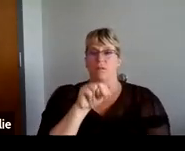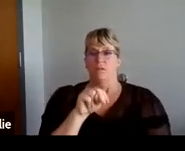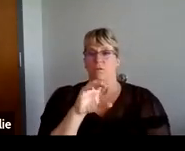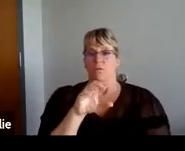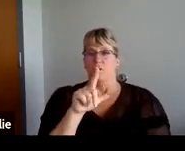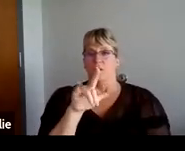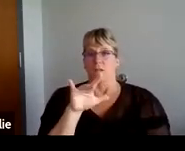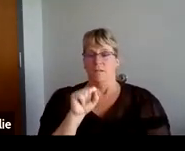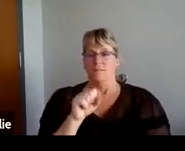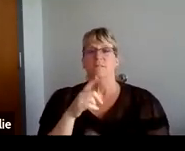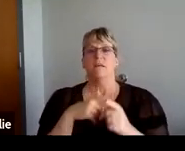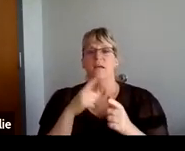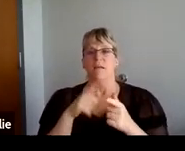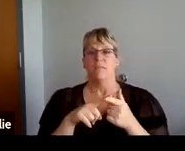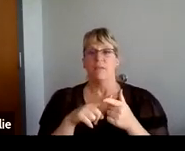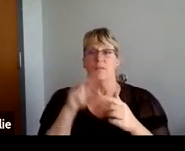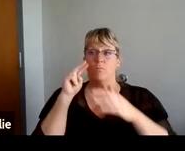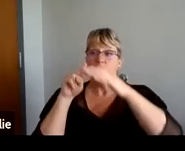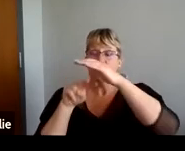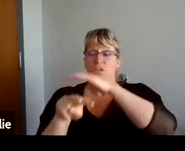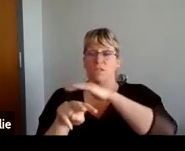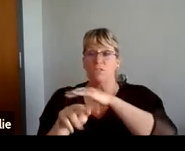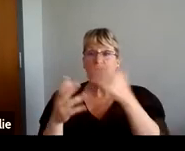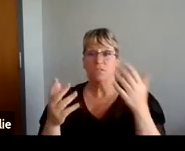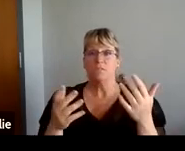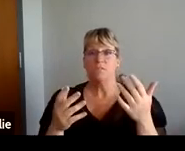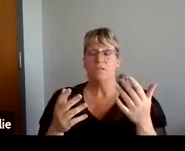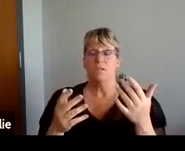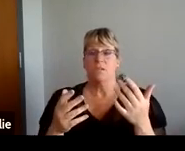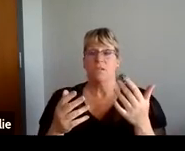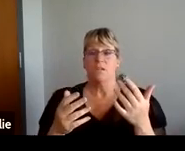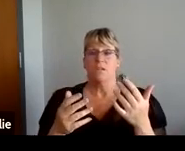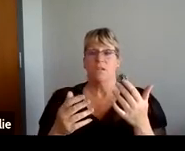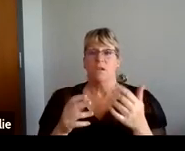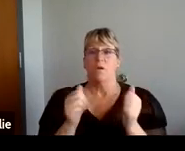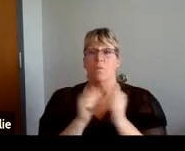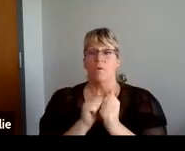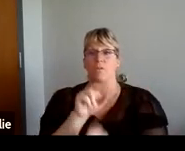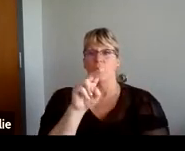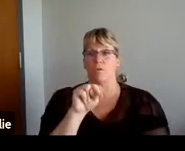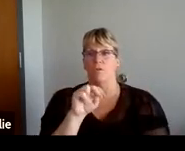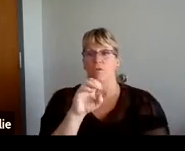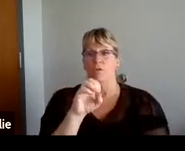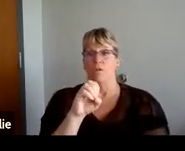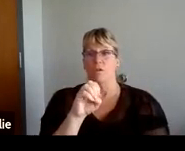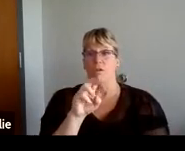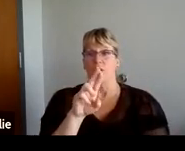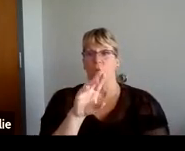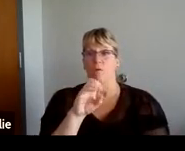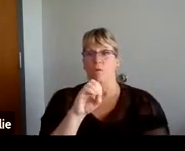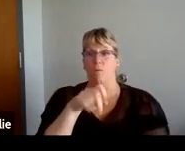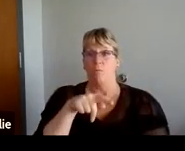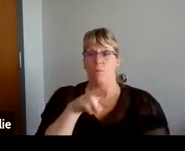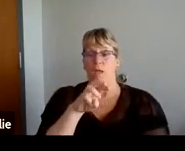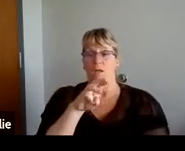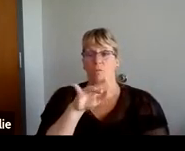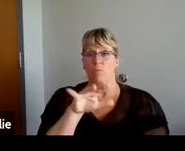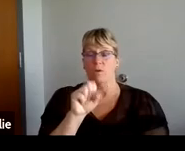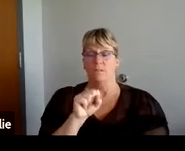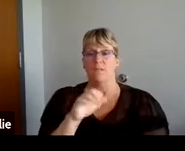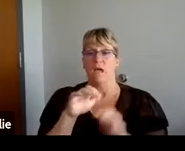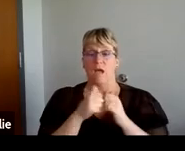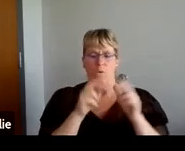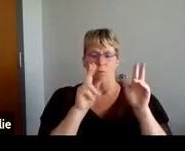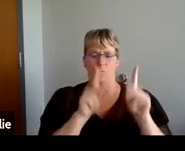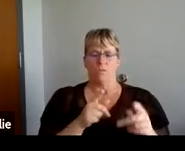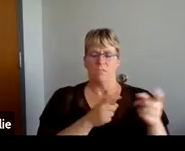And then the projections there regarding neural pathways determine how the individual will handle it from